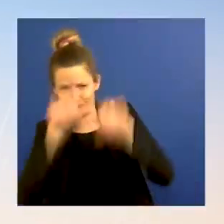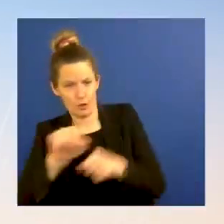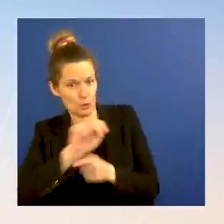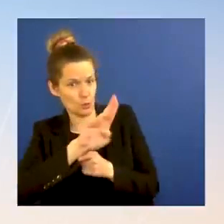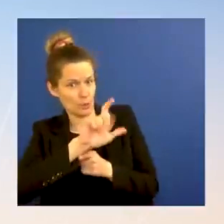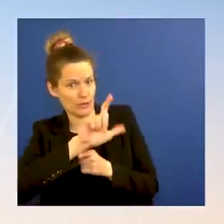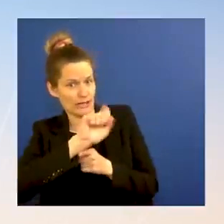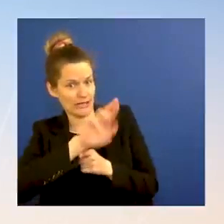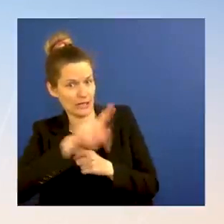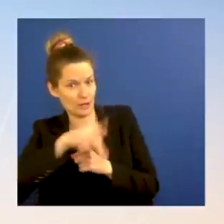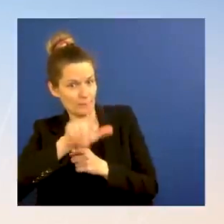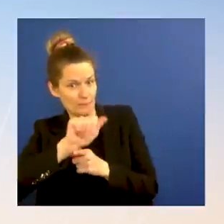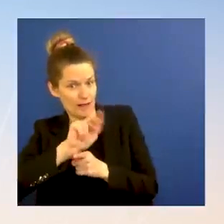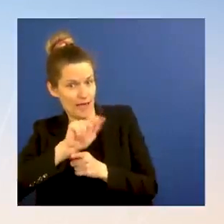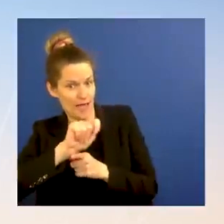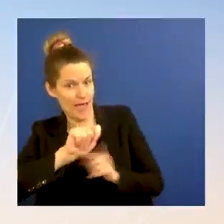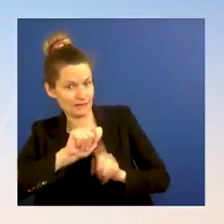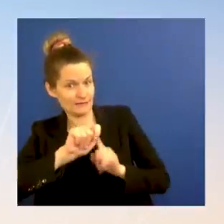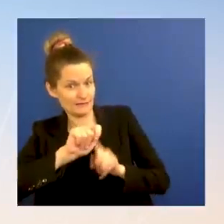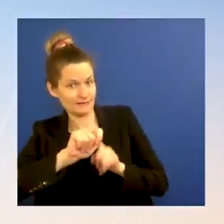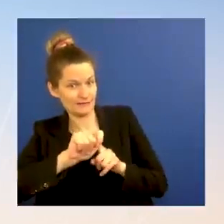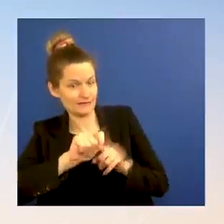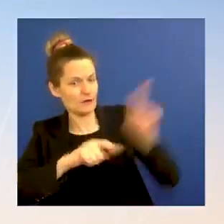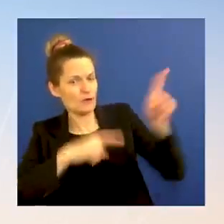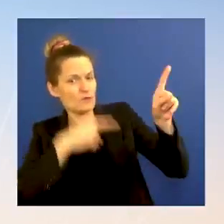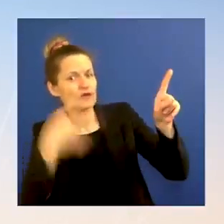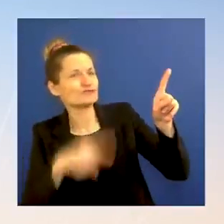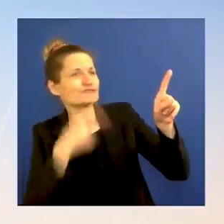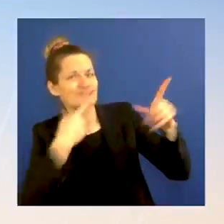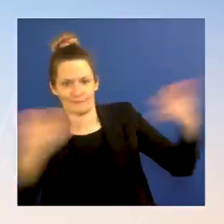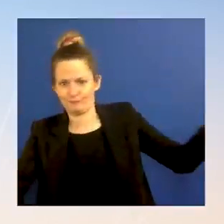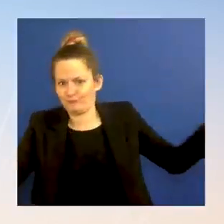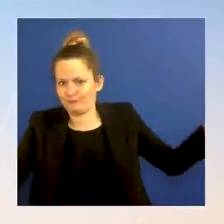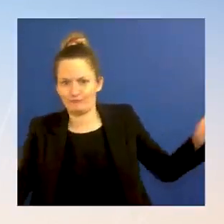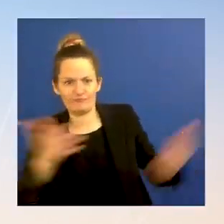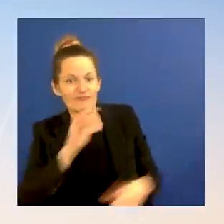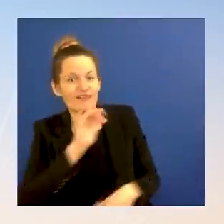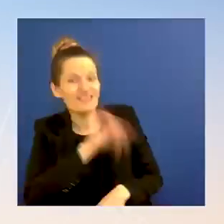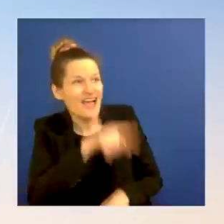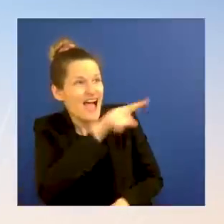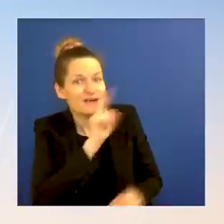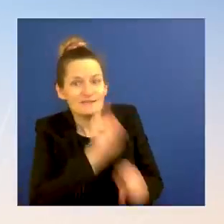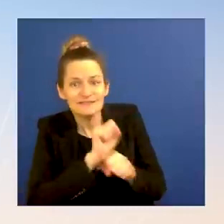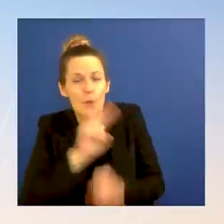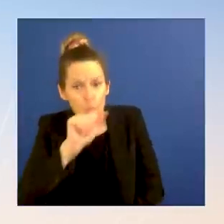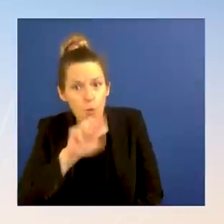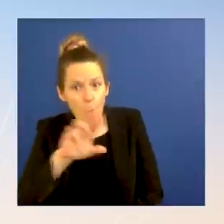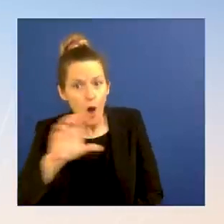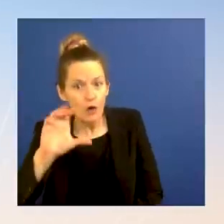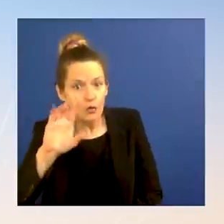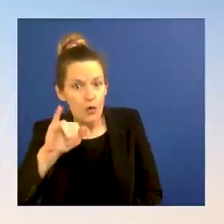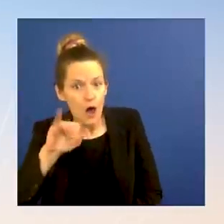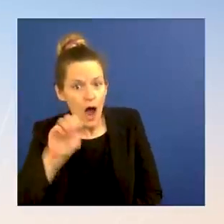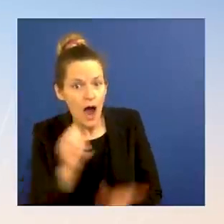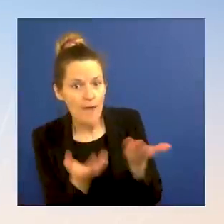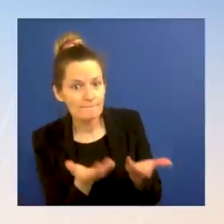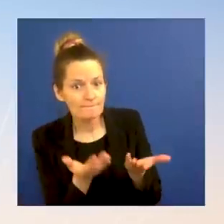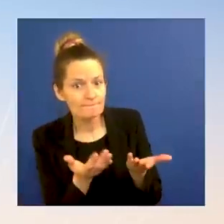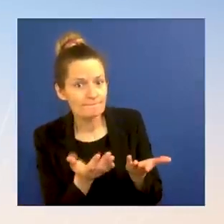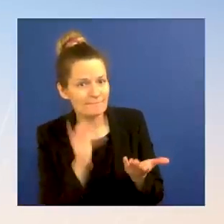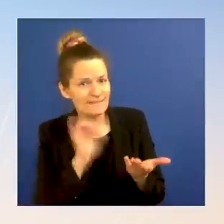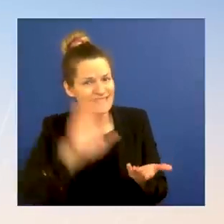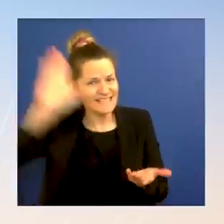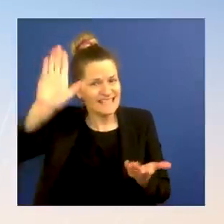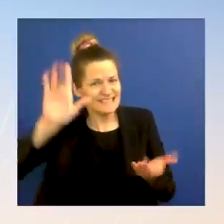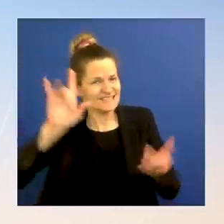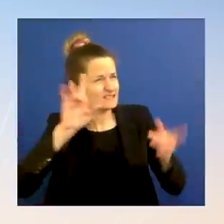plant. Putin's shelling of Europe's largest nuclear plant takes his reign of terror one step further. So just to be clear, is it now the position of the U.S.